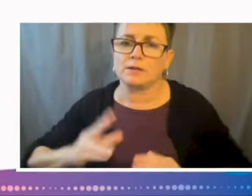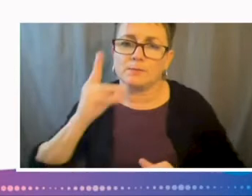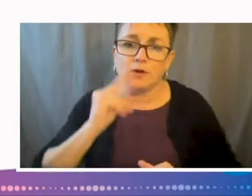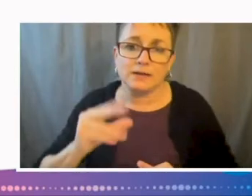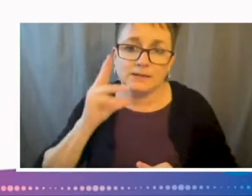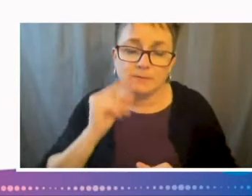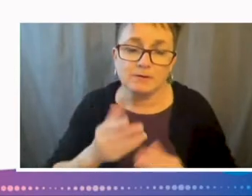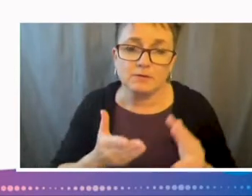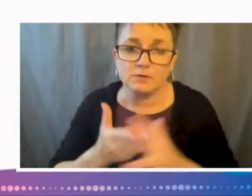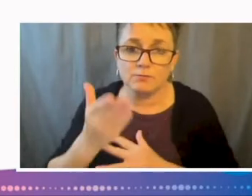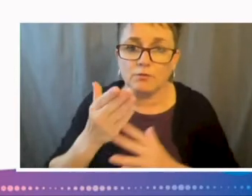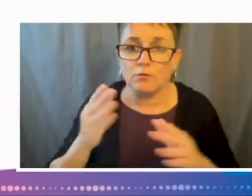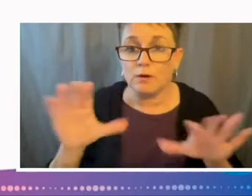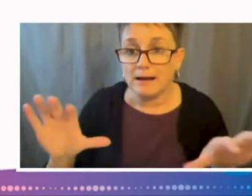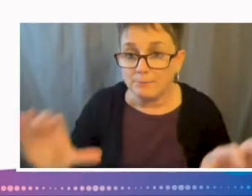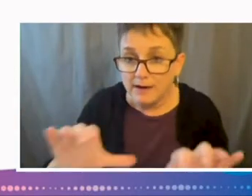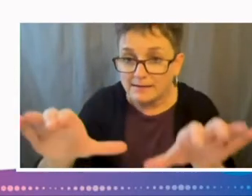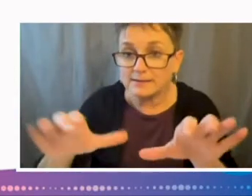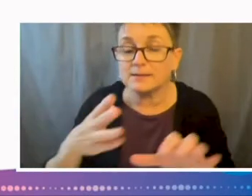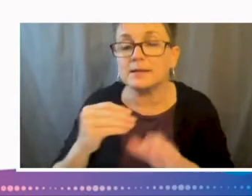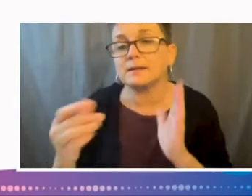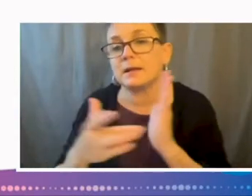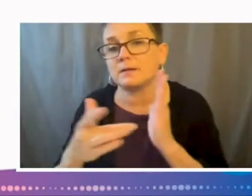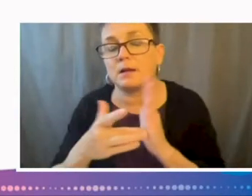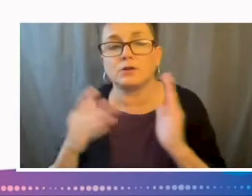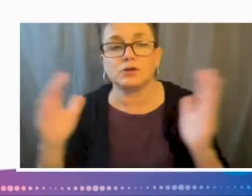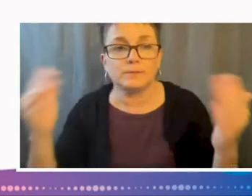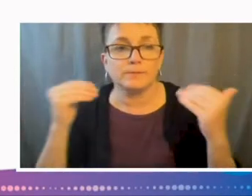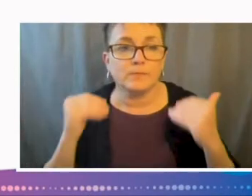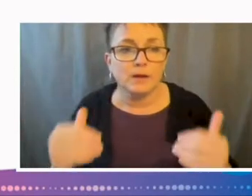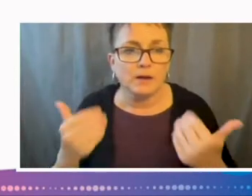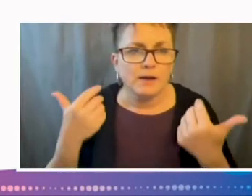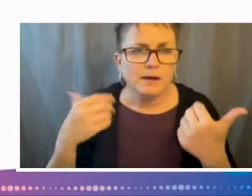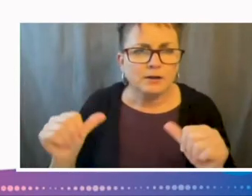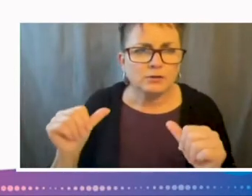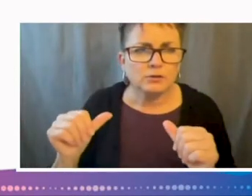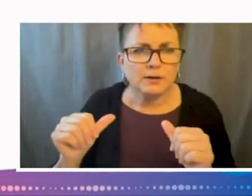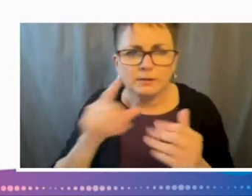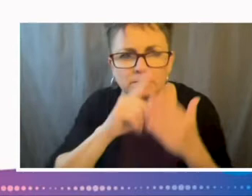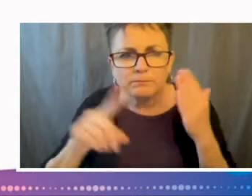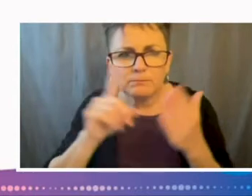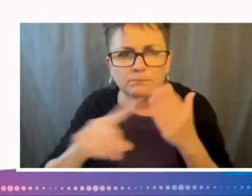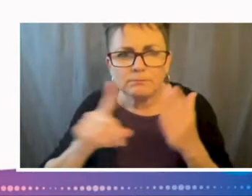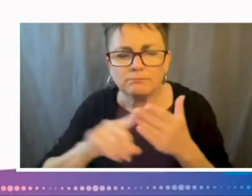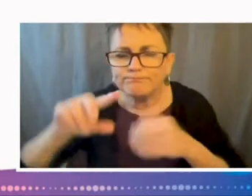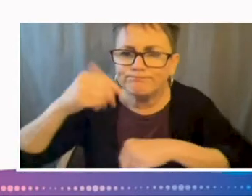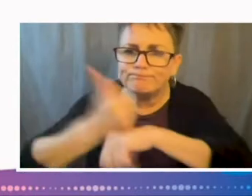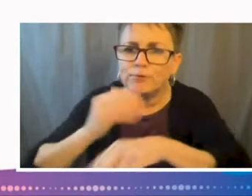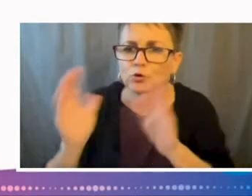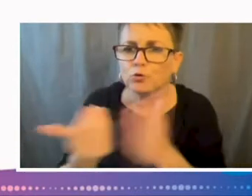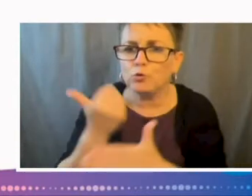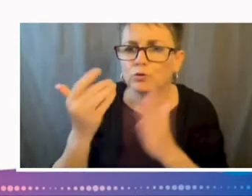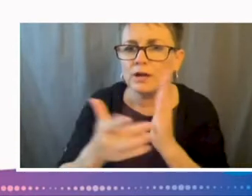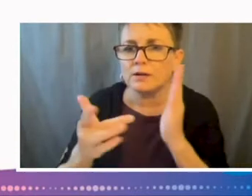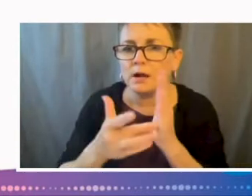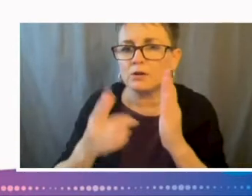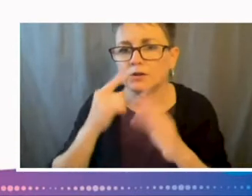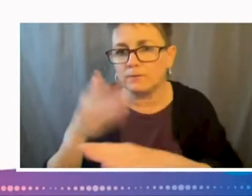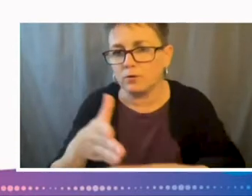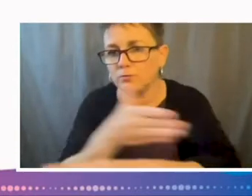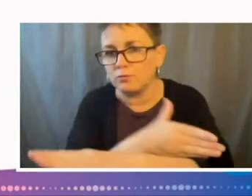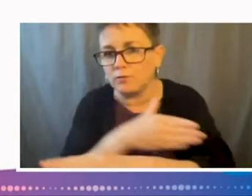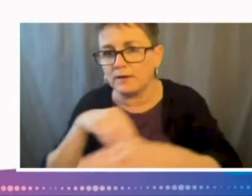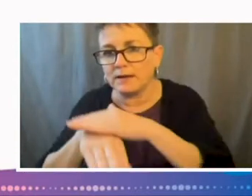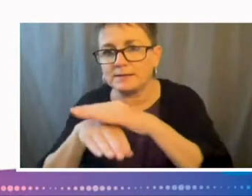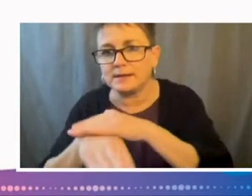technology. Efforts to explore, consider, and implement new technology that might improve accessibility. And